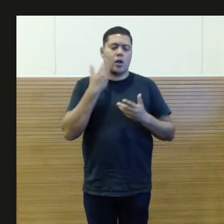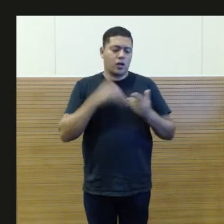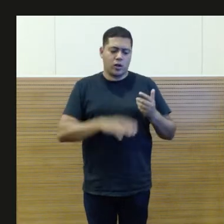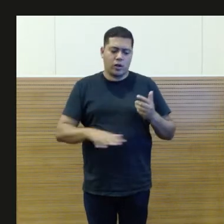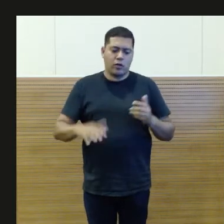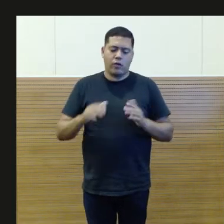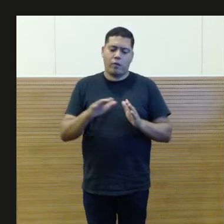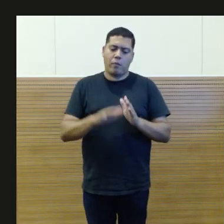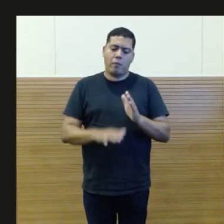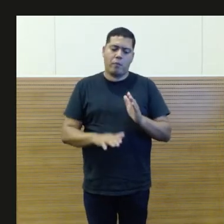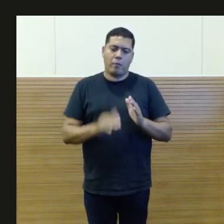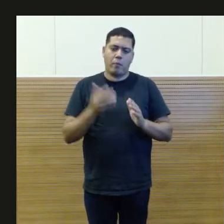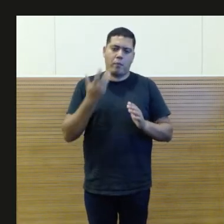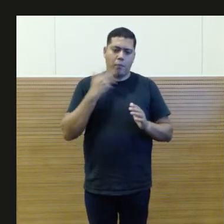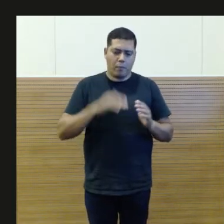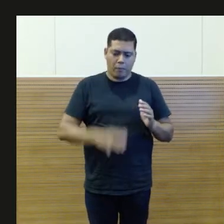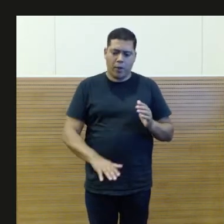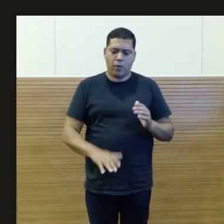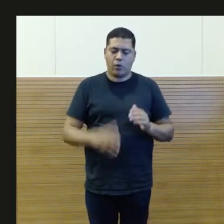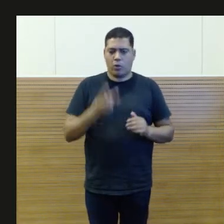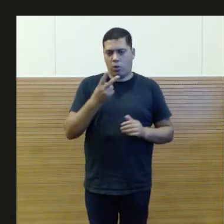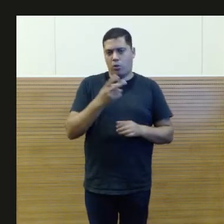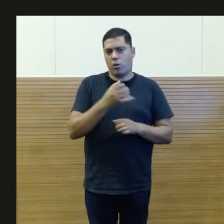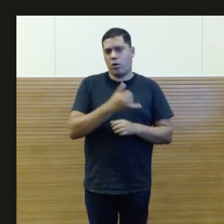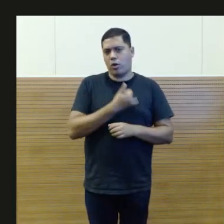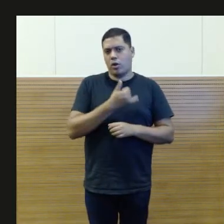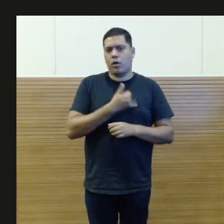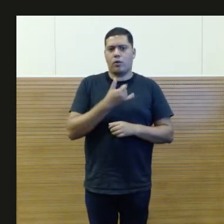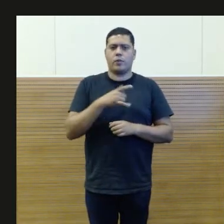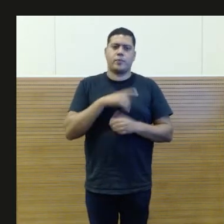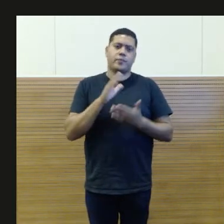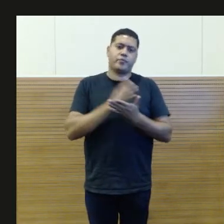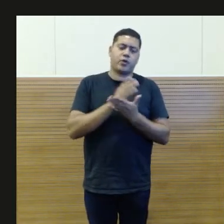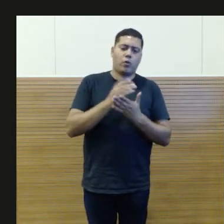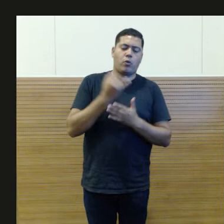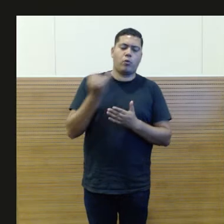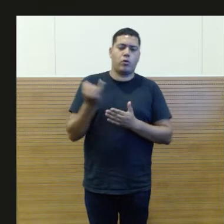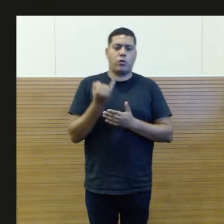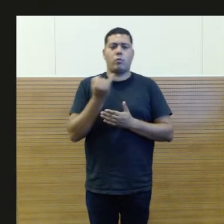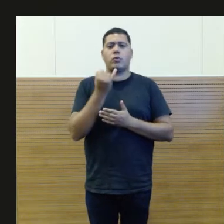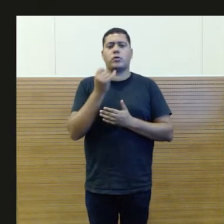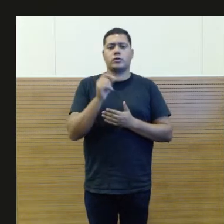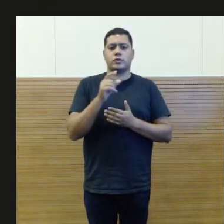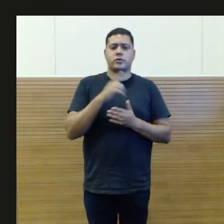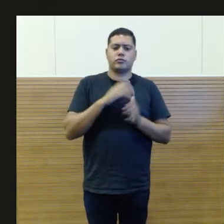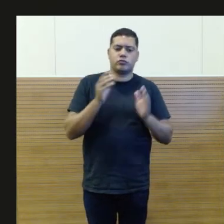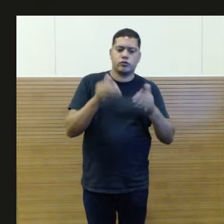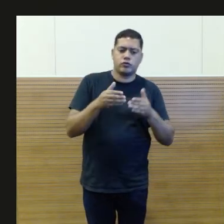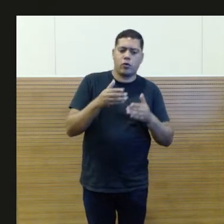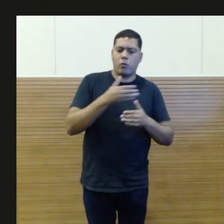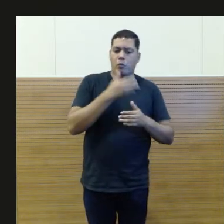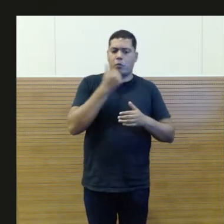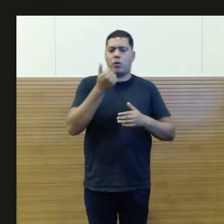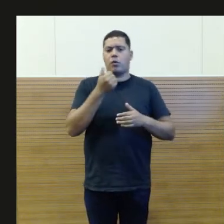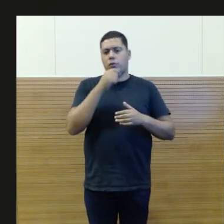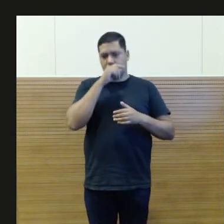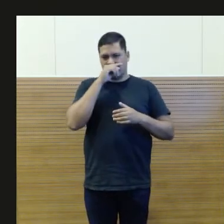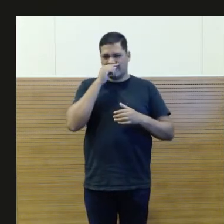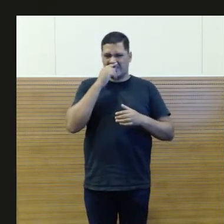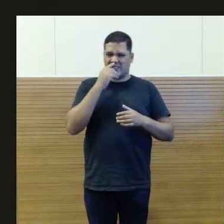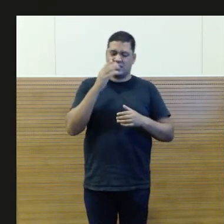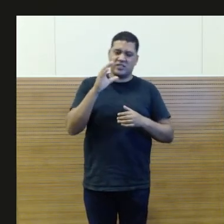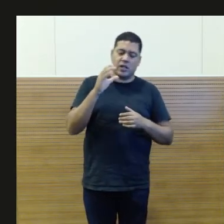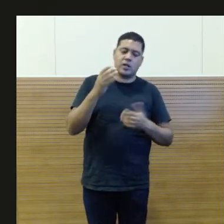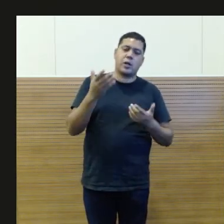to provide this idea of what are the food standards that may support the Brazilians to be healthier. And in case of the child